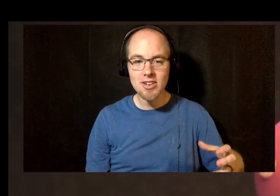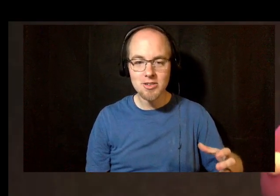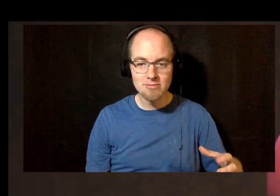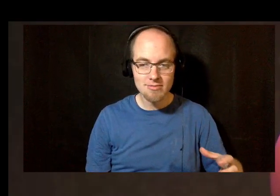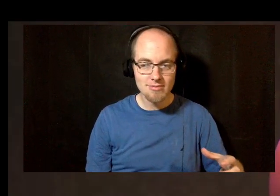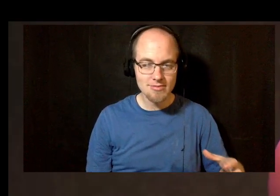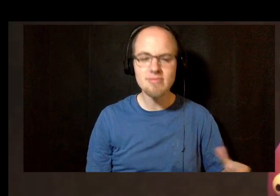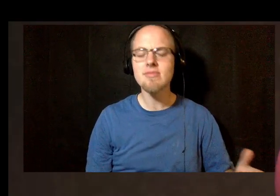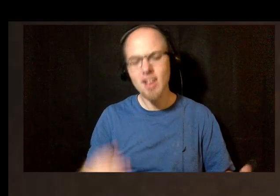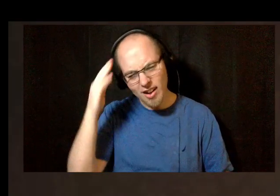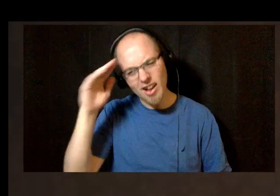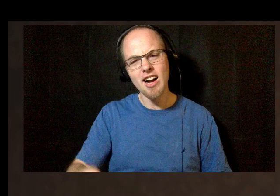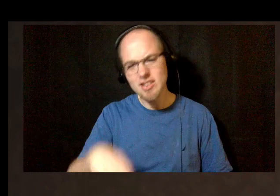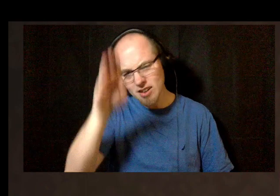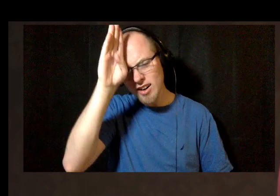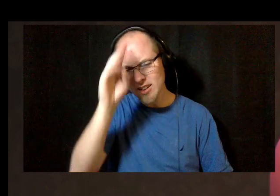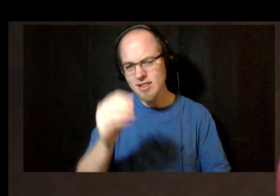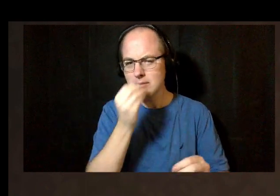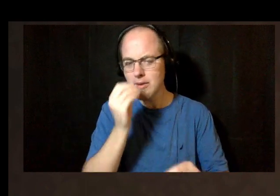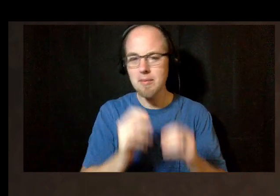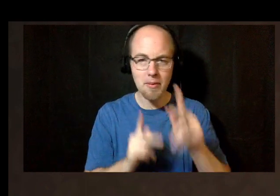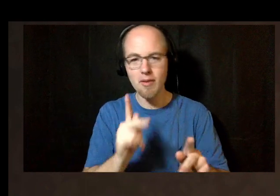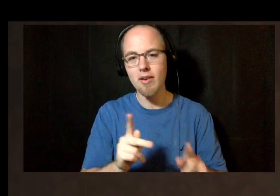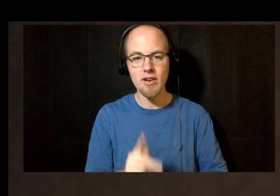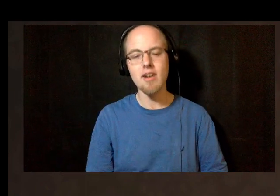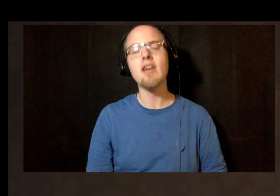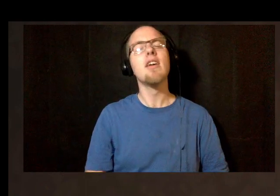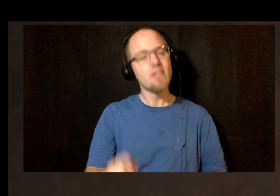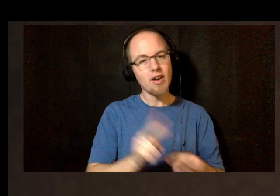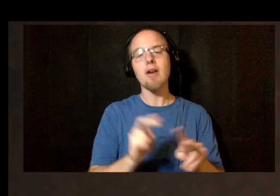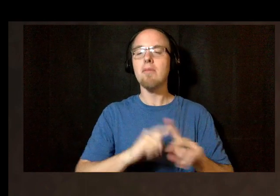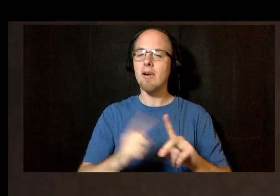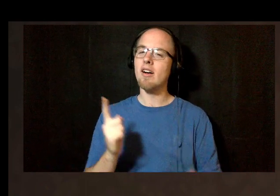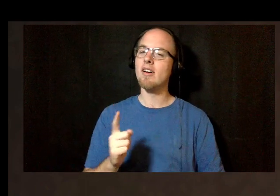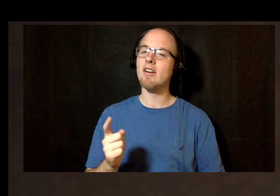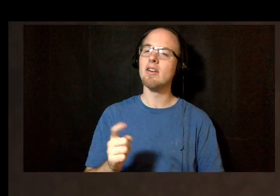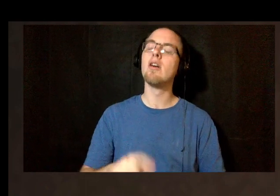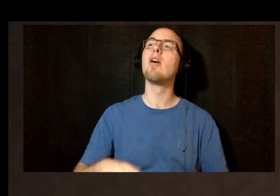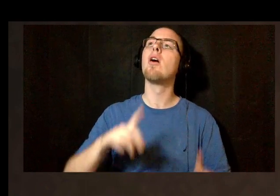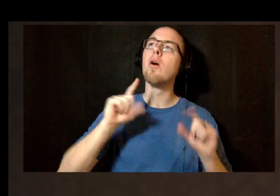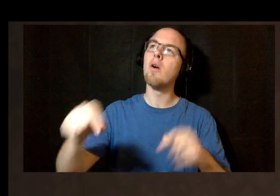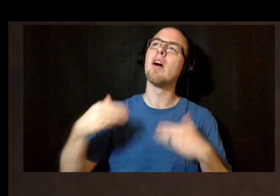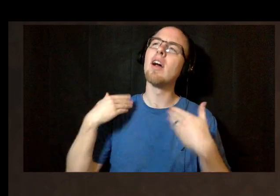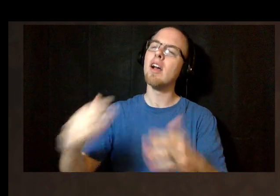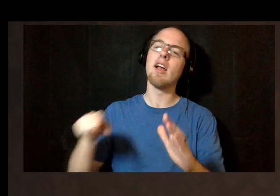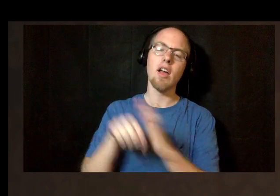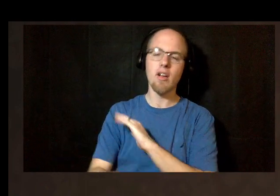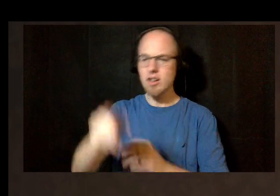When sharks eat people, it's fucked. But it shits me how they immediately go out and kill the shark. Like,